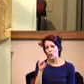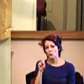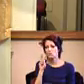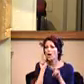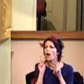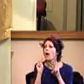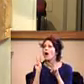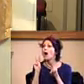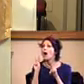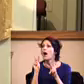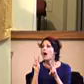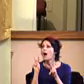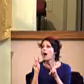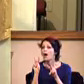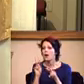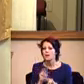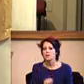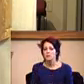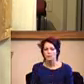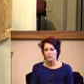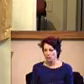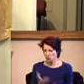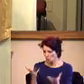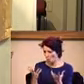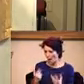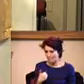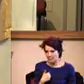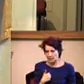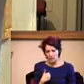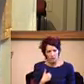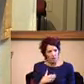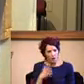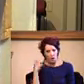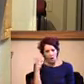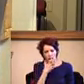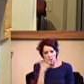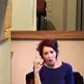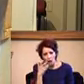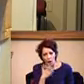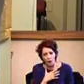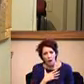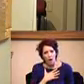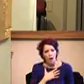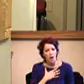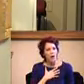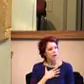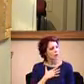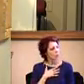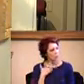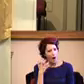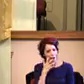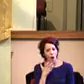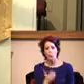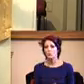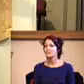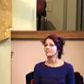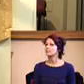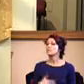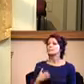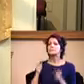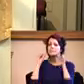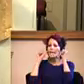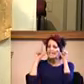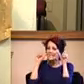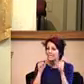them and then suddenly they come and want something from us you know instead of the other way around when we're always looking for something from them bless you but you know